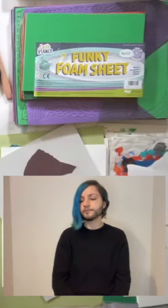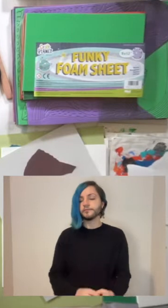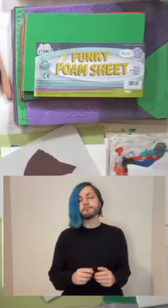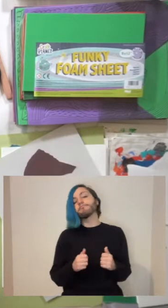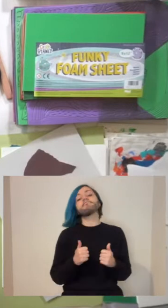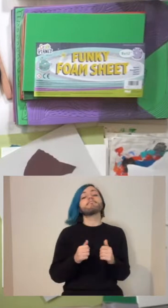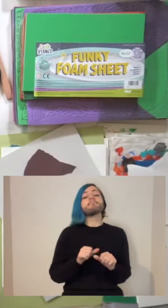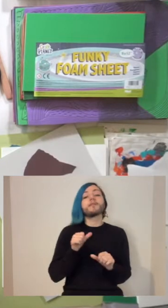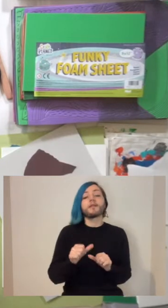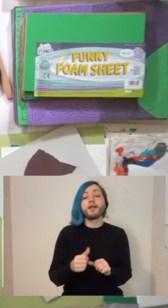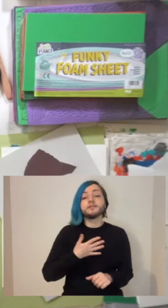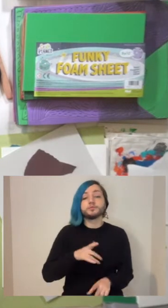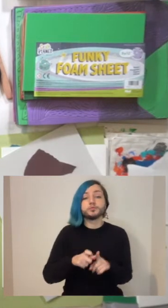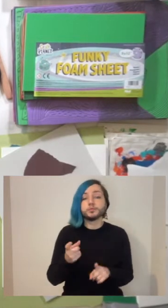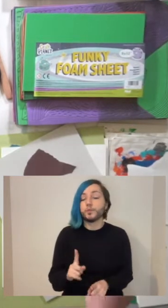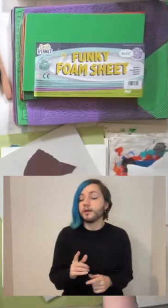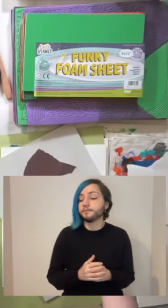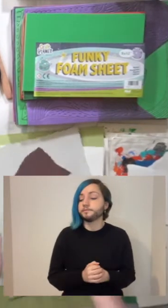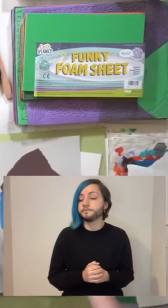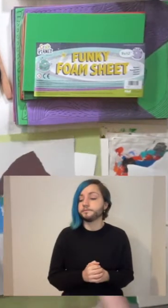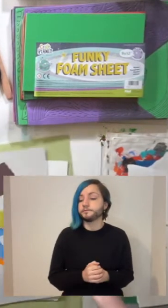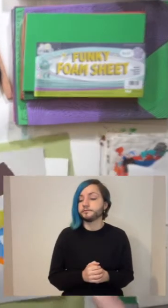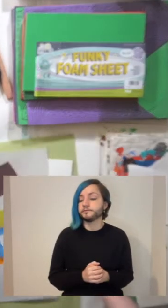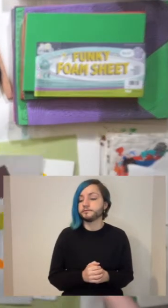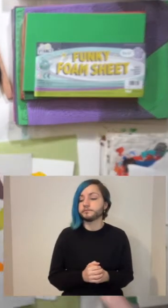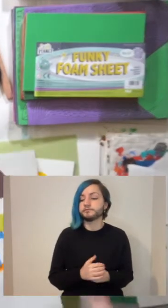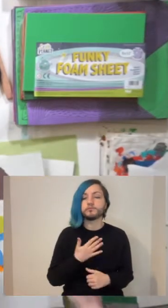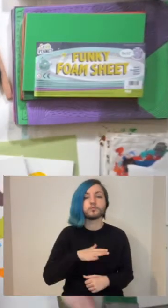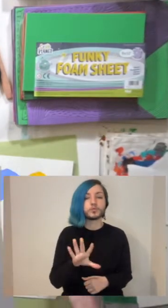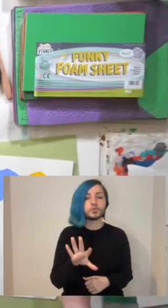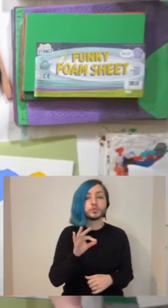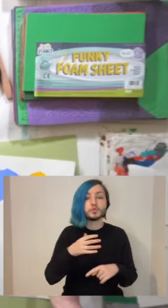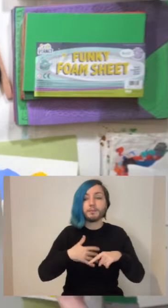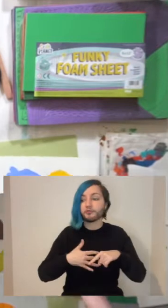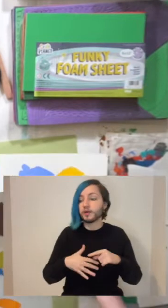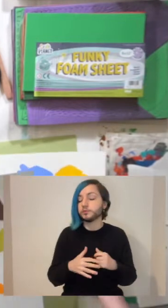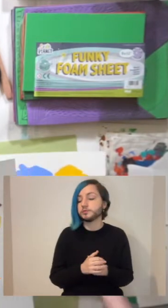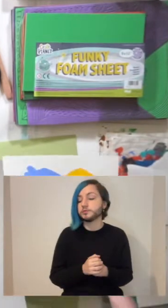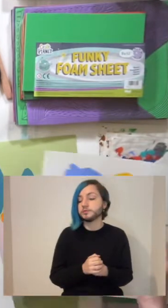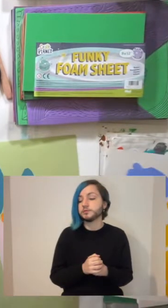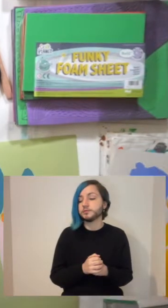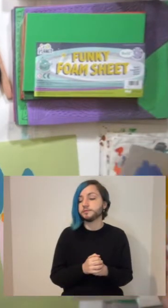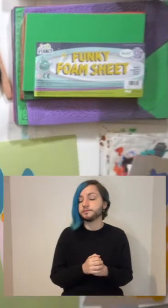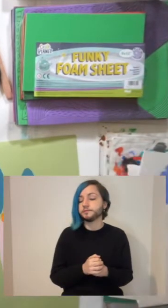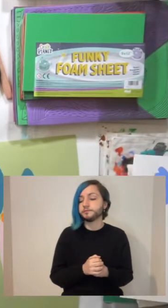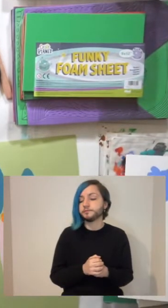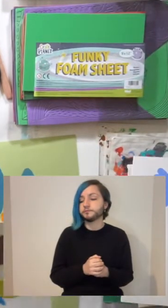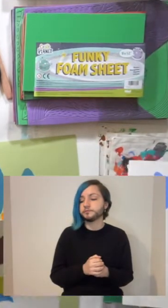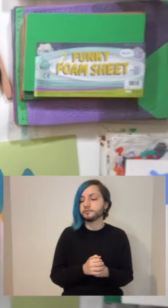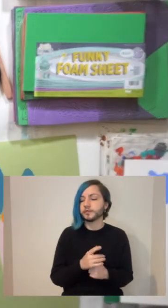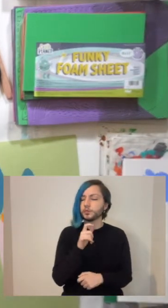What I'd like to do now is to choose my background, and I think I'm